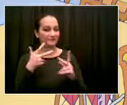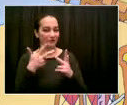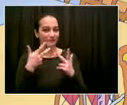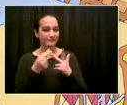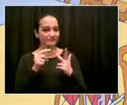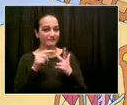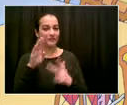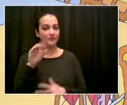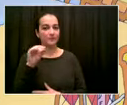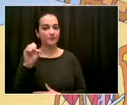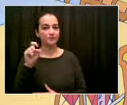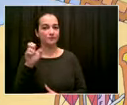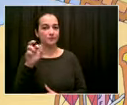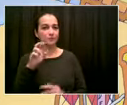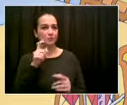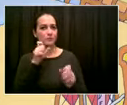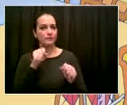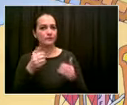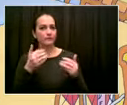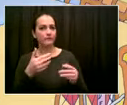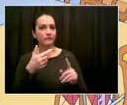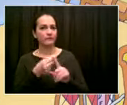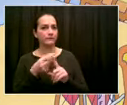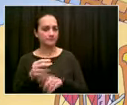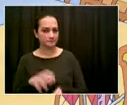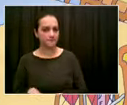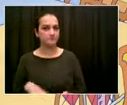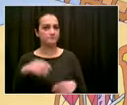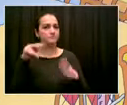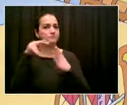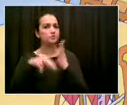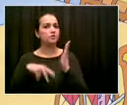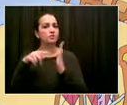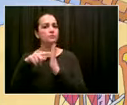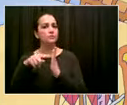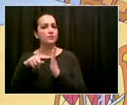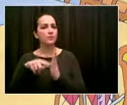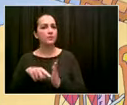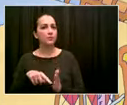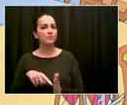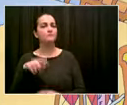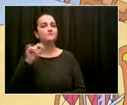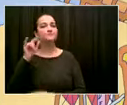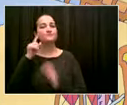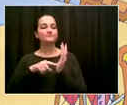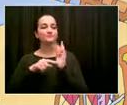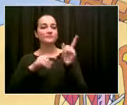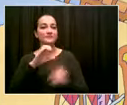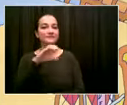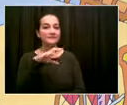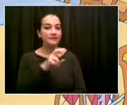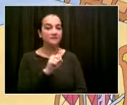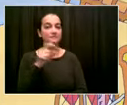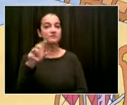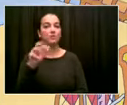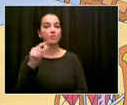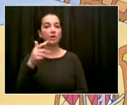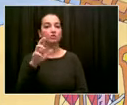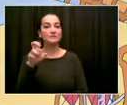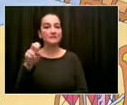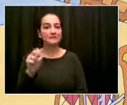chain pharmacies, CVS, Walgreens, et cetera, despite Commissioner Choksi's advisory earlier this week,